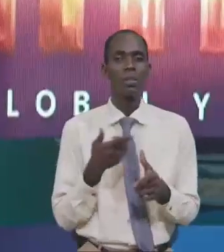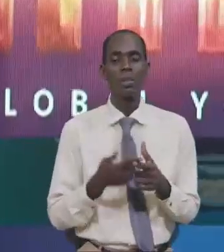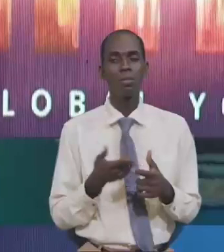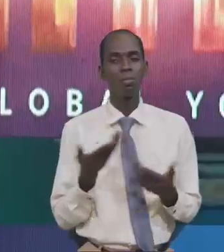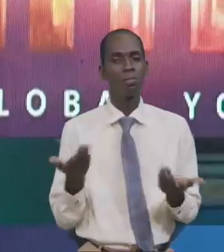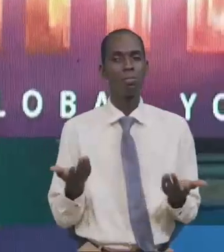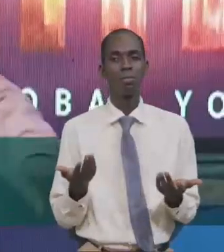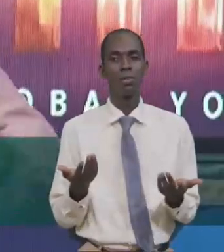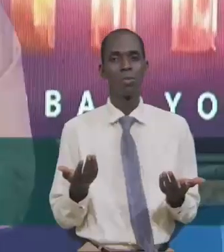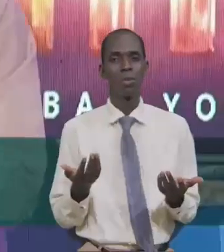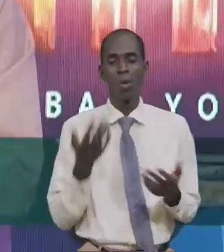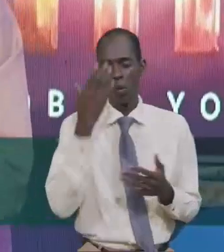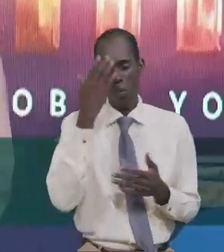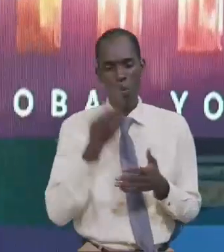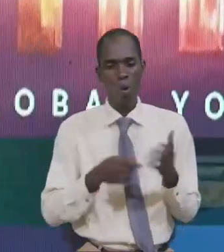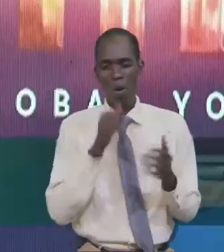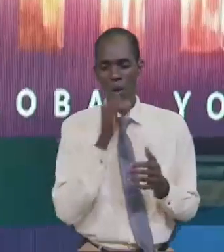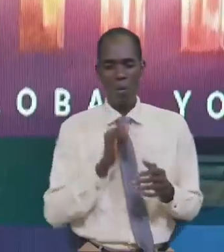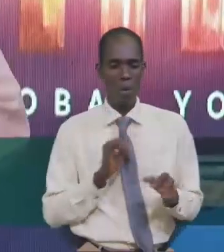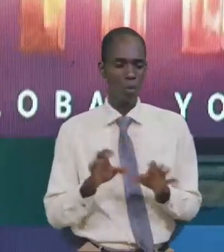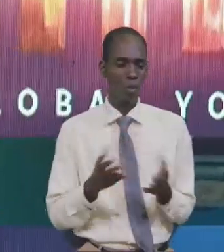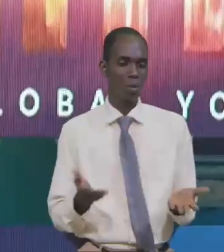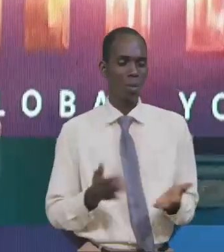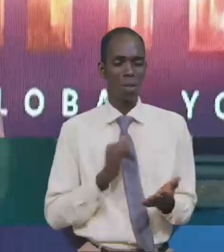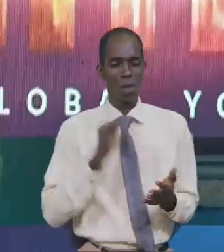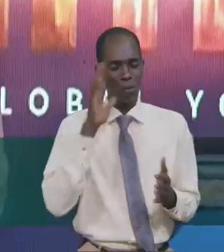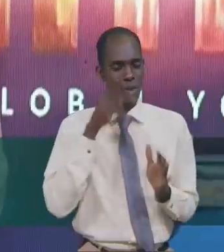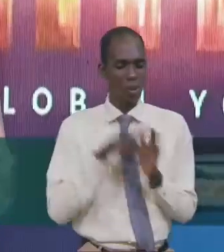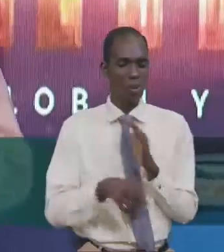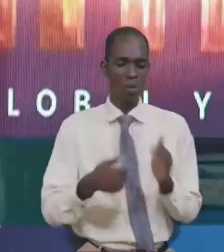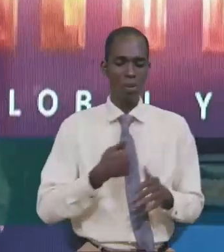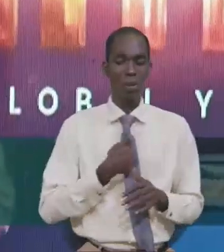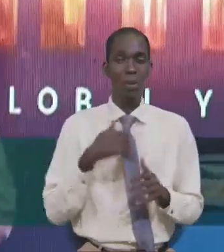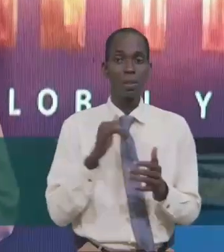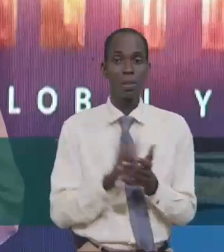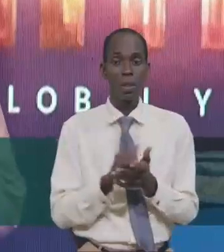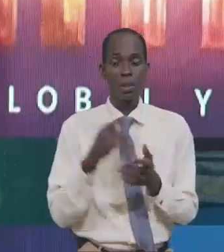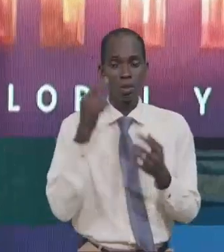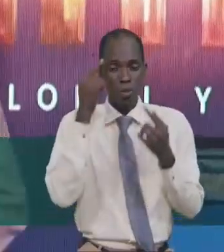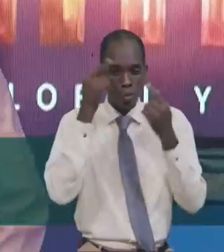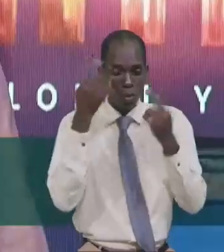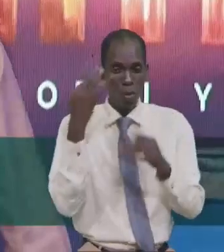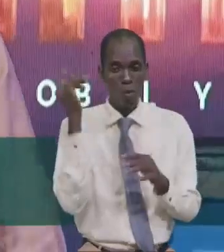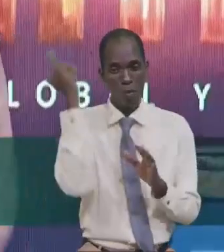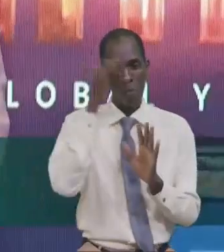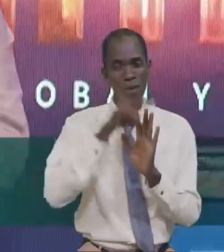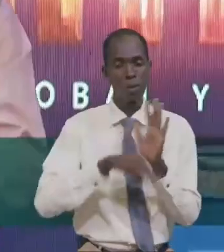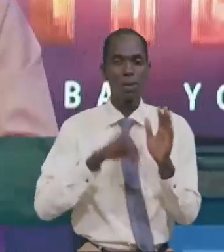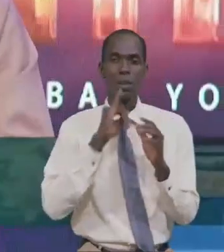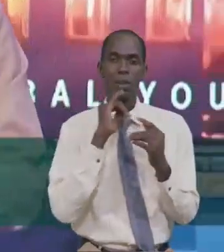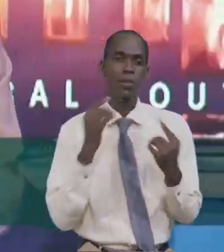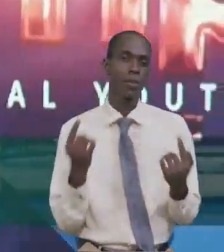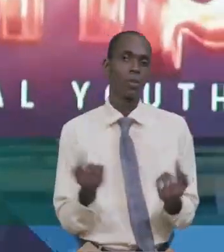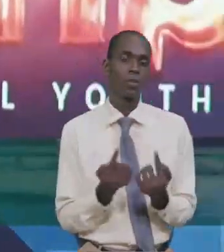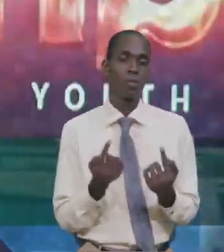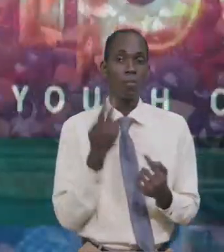is sin. You see, the people that have not tried to make something and do something, you know, that